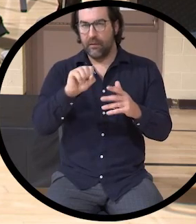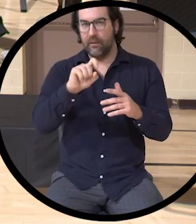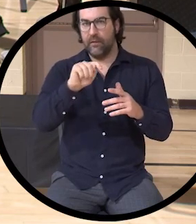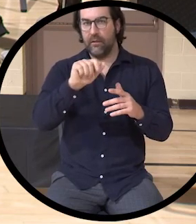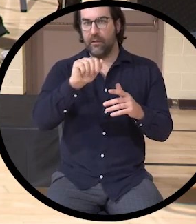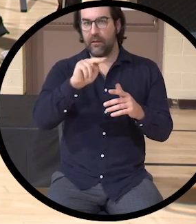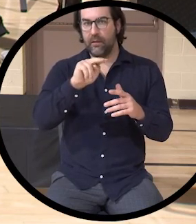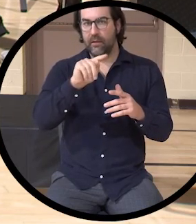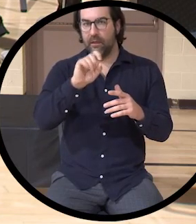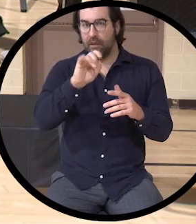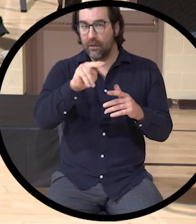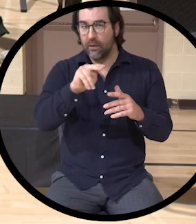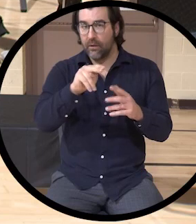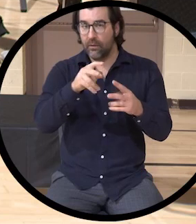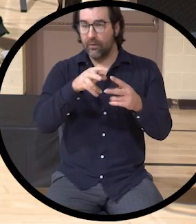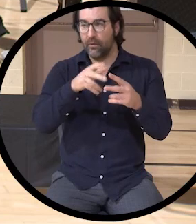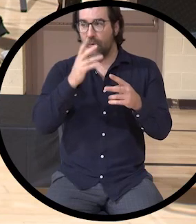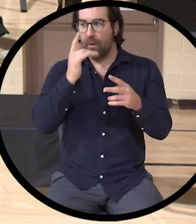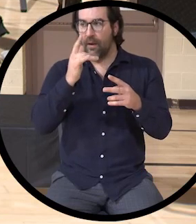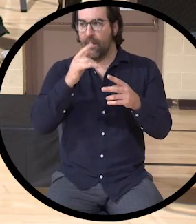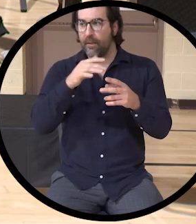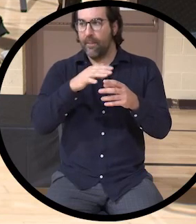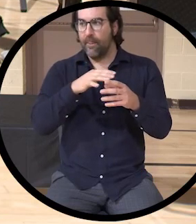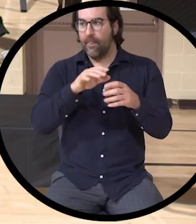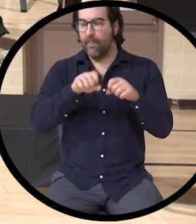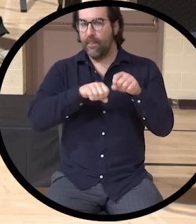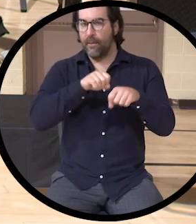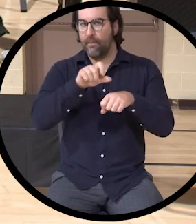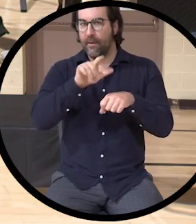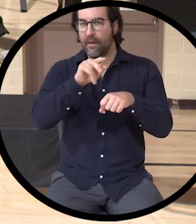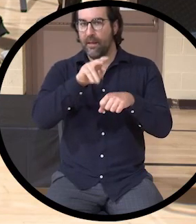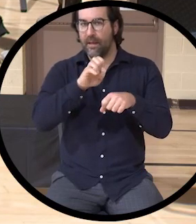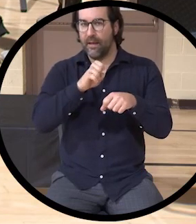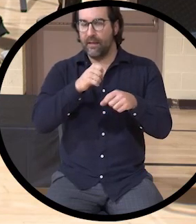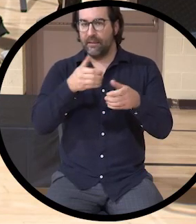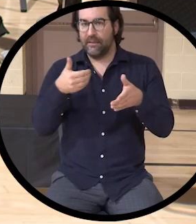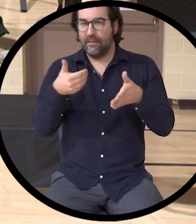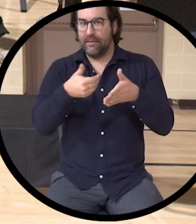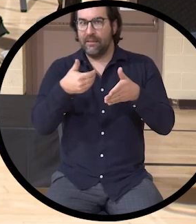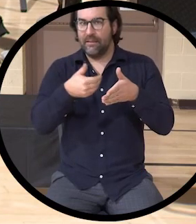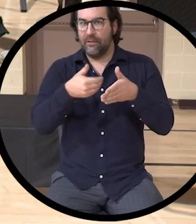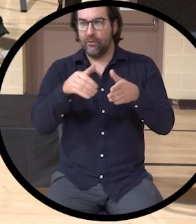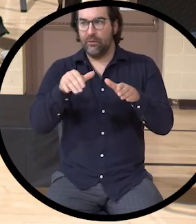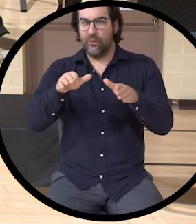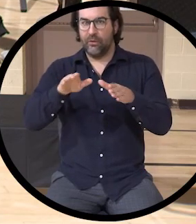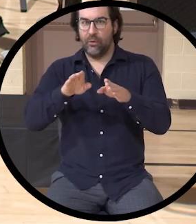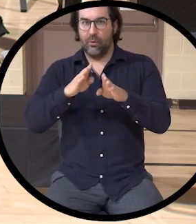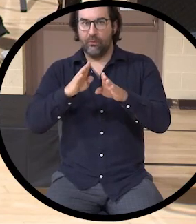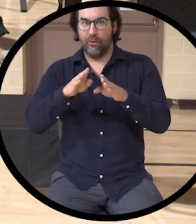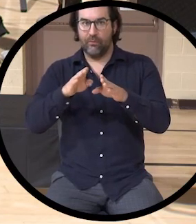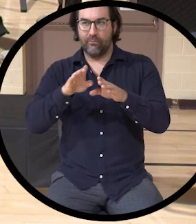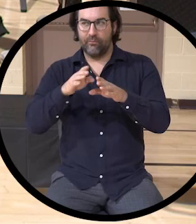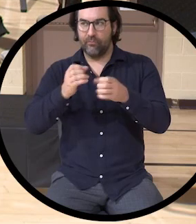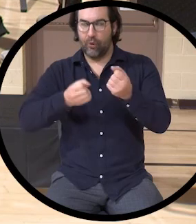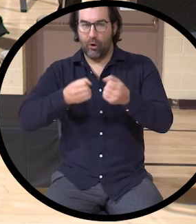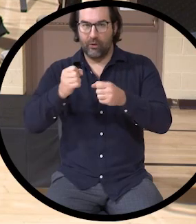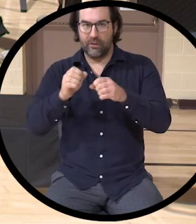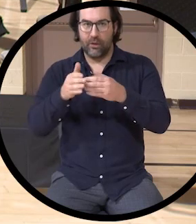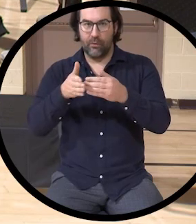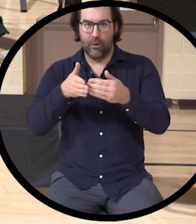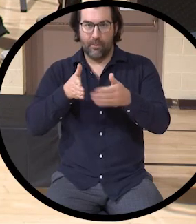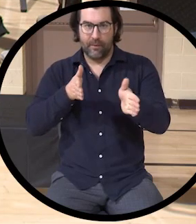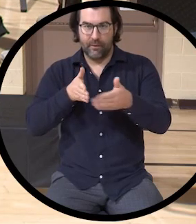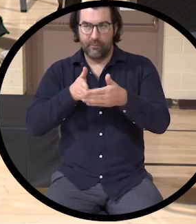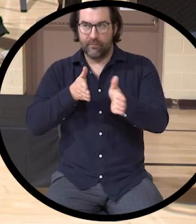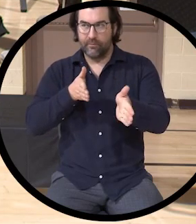because of the location of the bike lane in proximity to the door zone of cars, and also kind